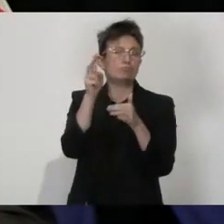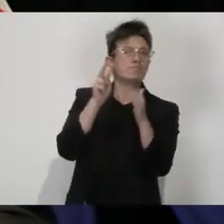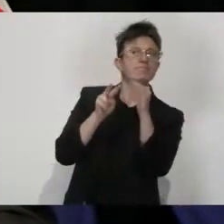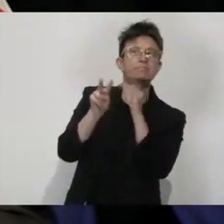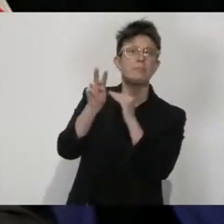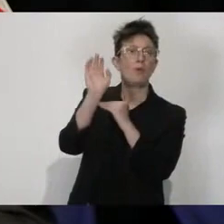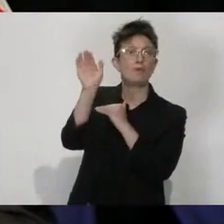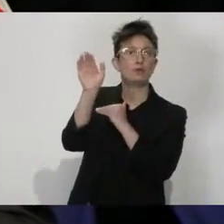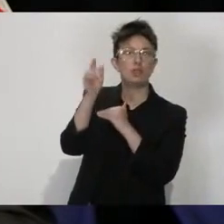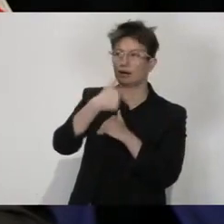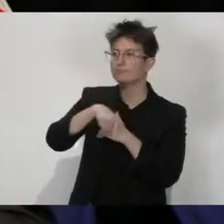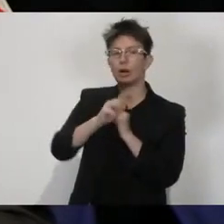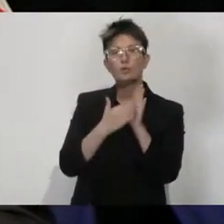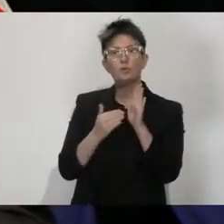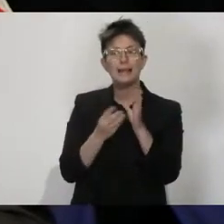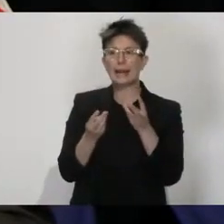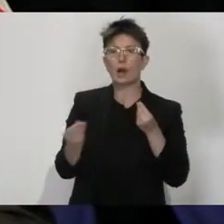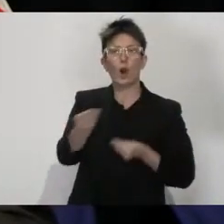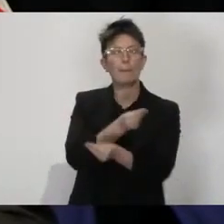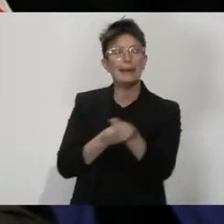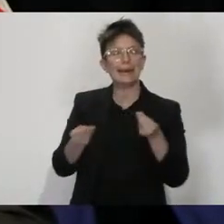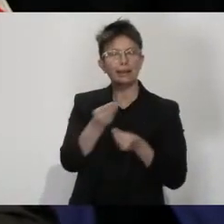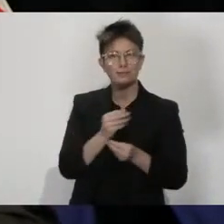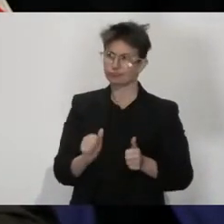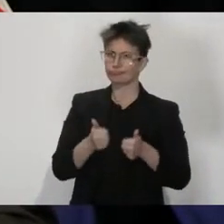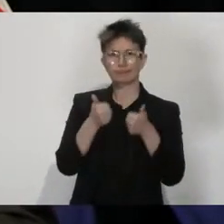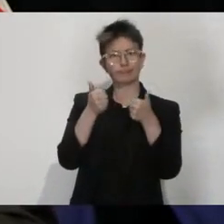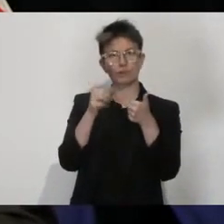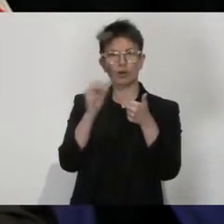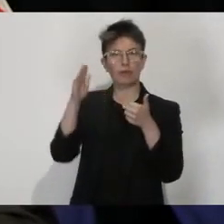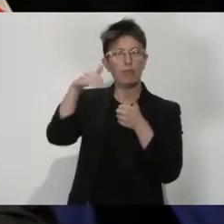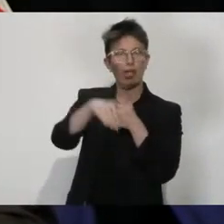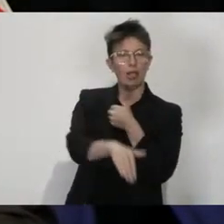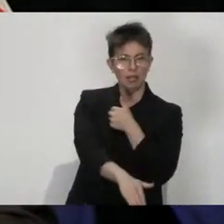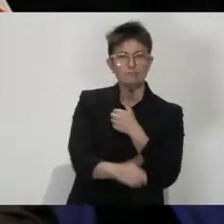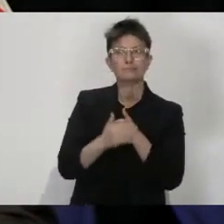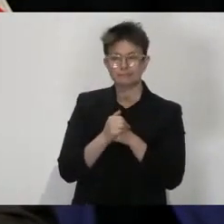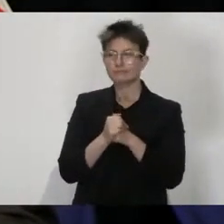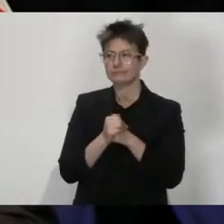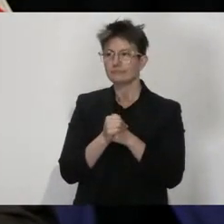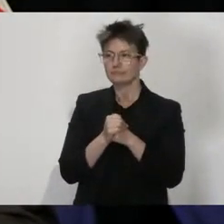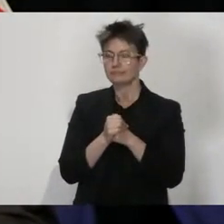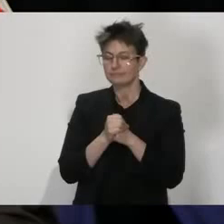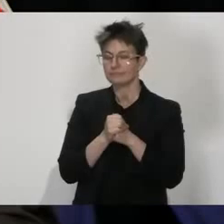subsidy. The wage subsidy extension began ending from August the 5th. The